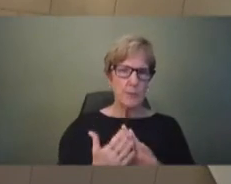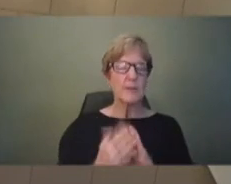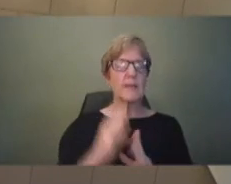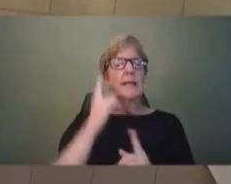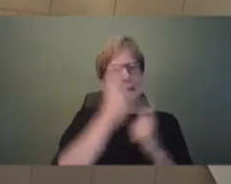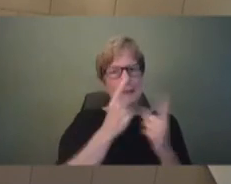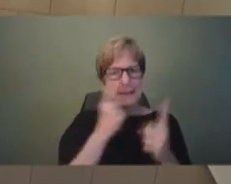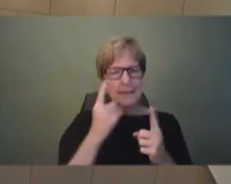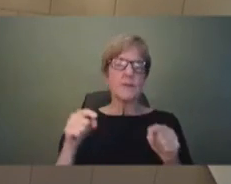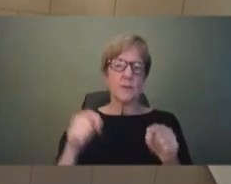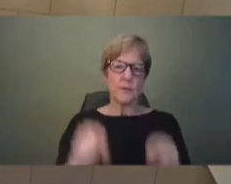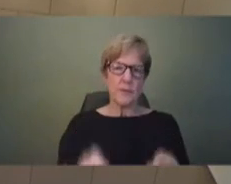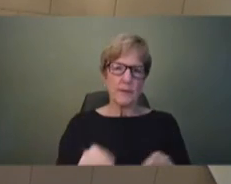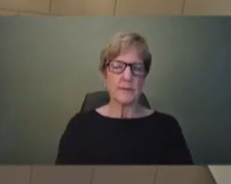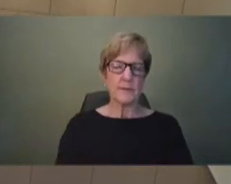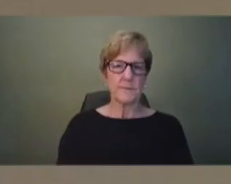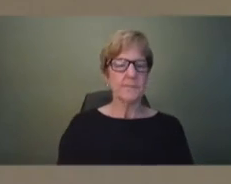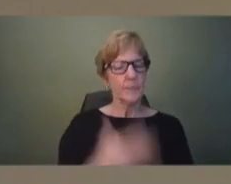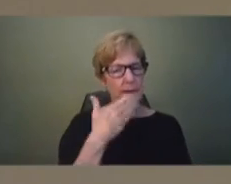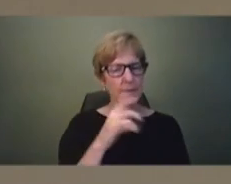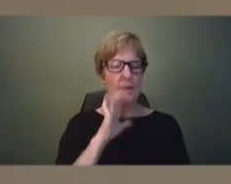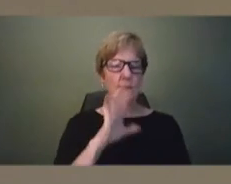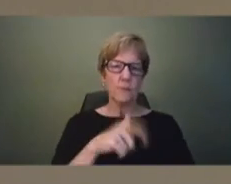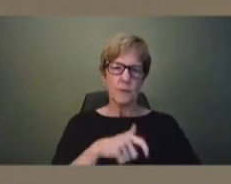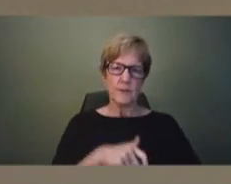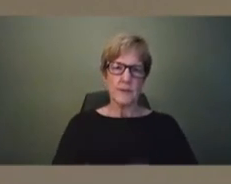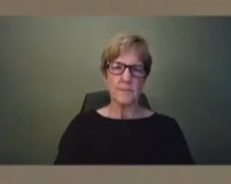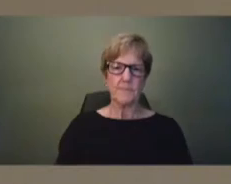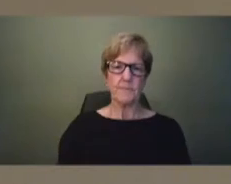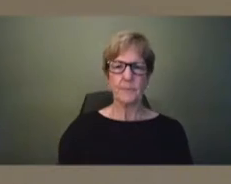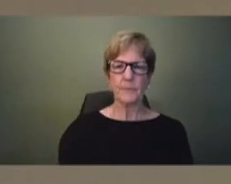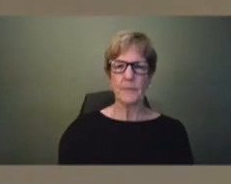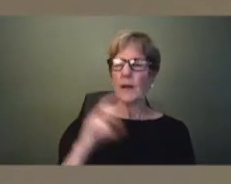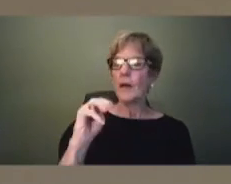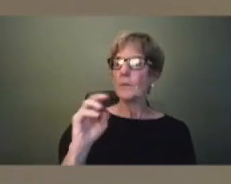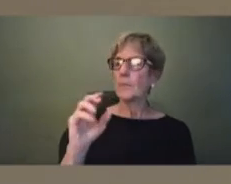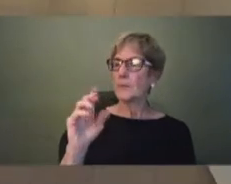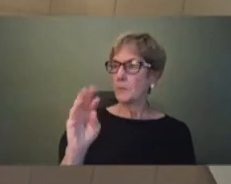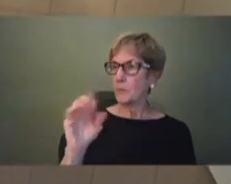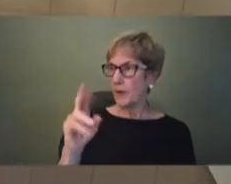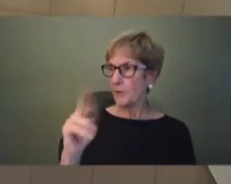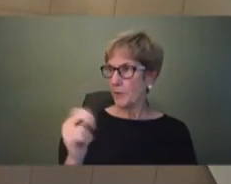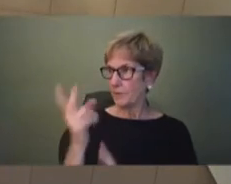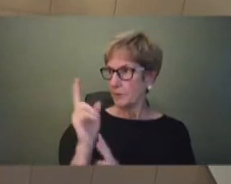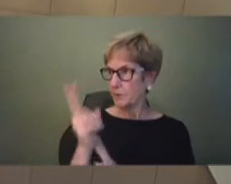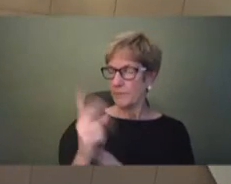thank you Mr Brown you have two minutes for